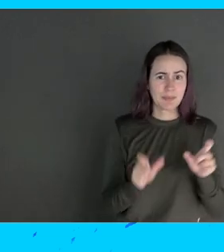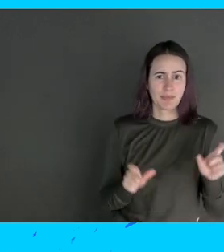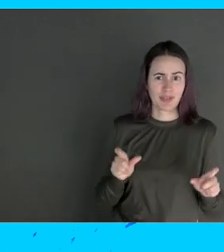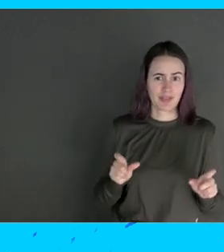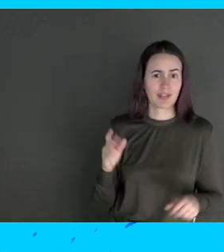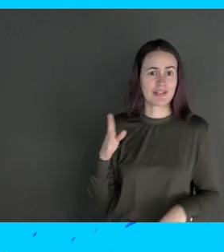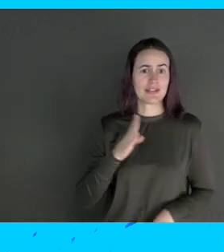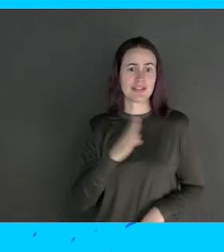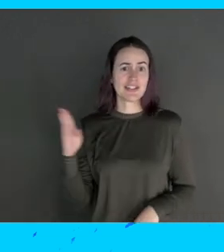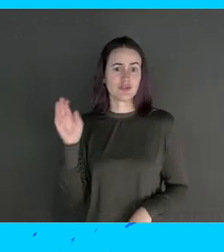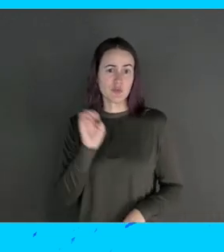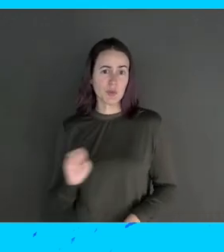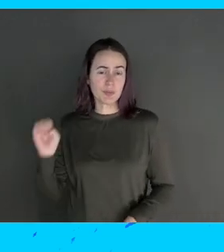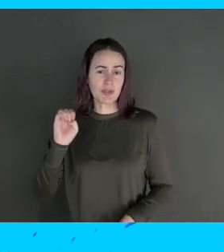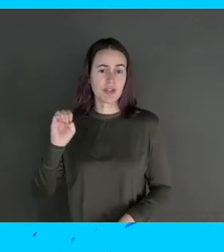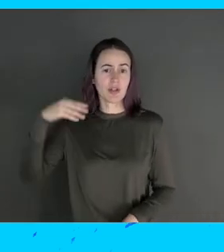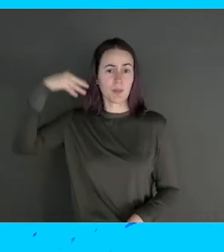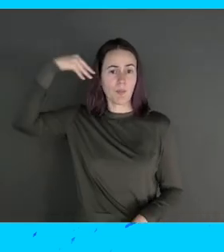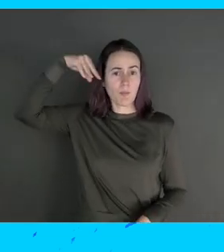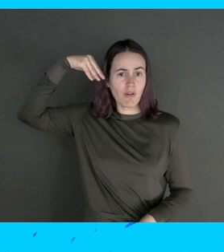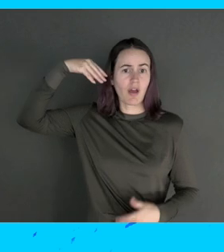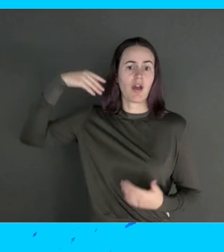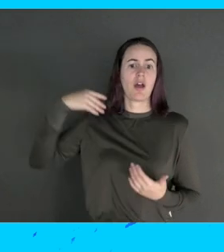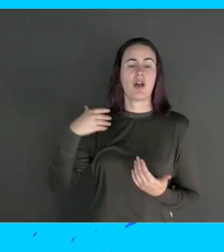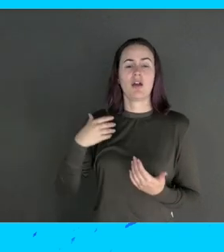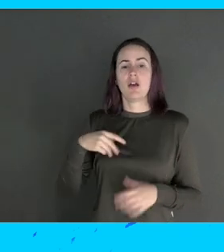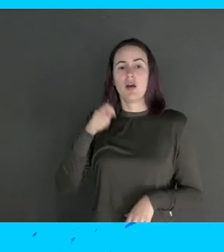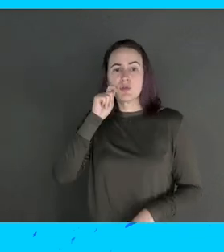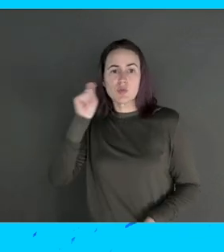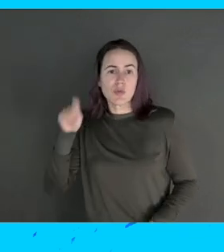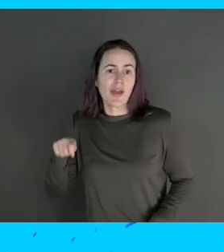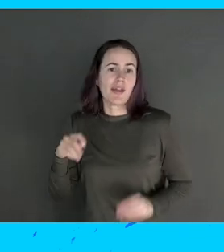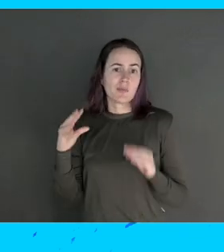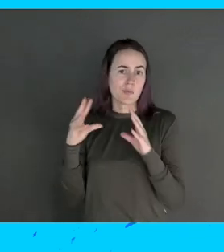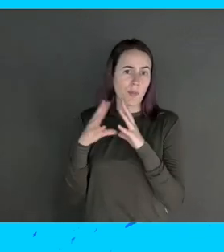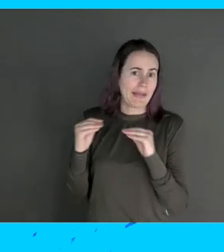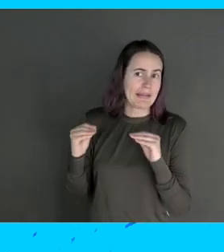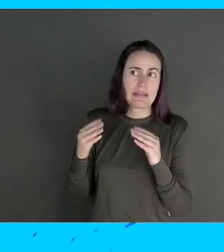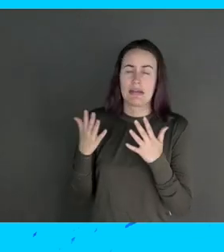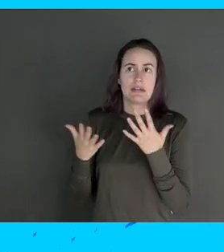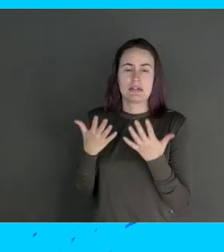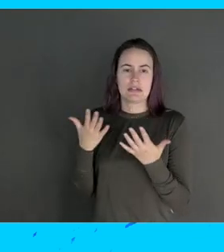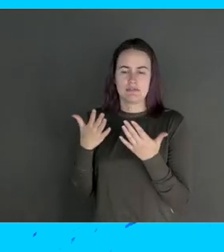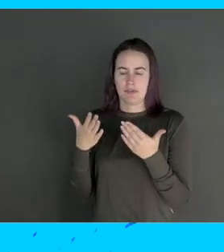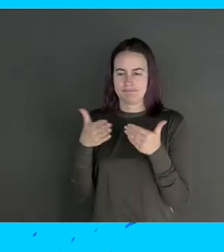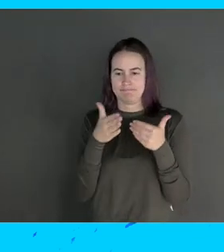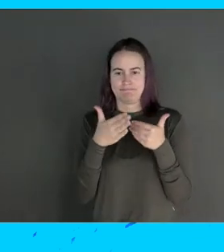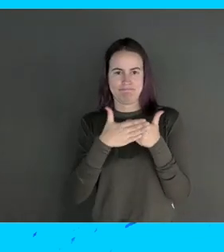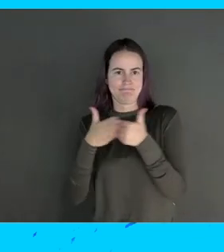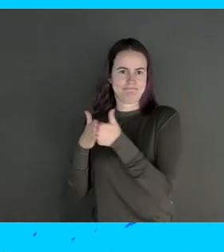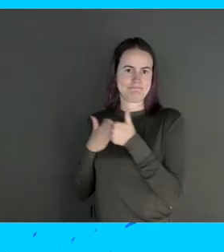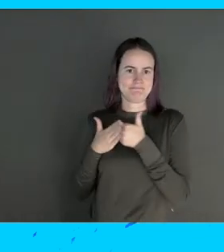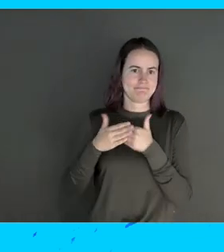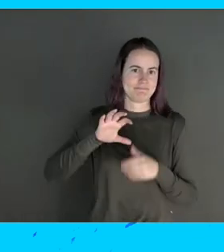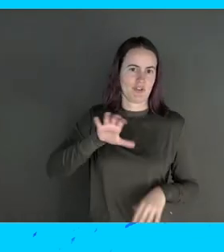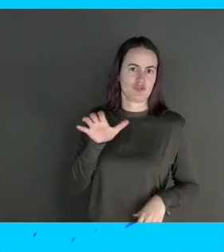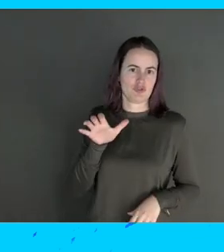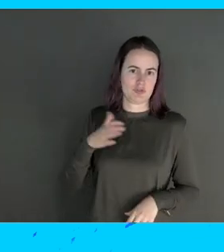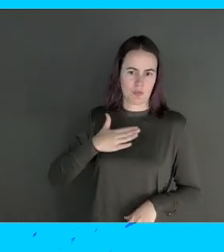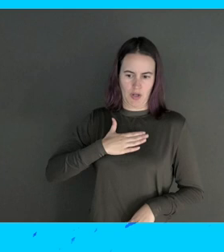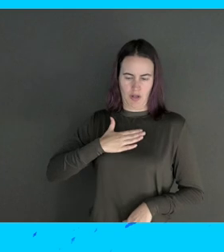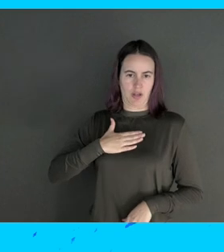countries, Moldova as well, like Moldova, Ukraine, Romania, just off the top of my head, they're neighboring countries of where I'm from. There are